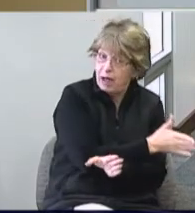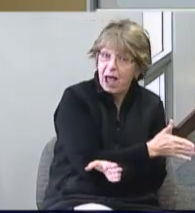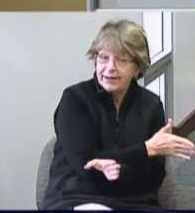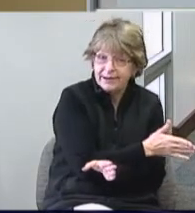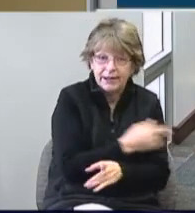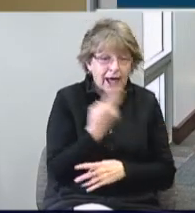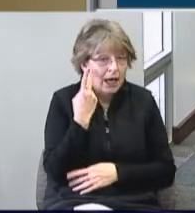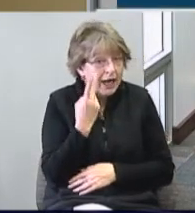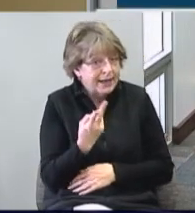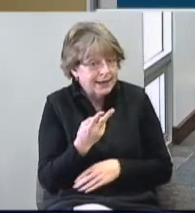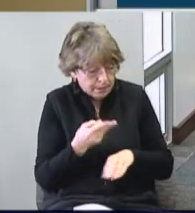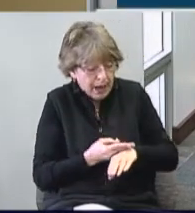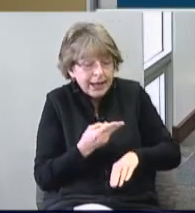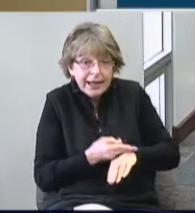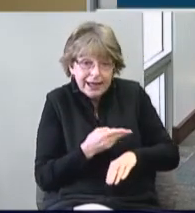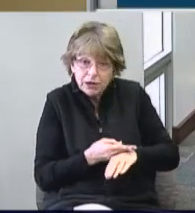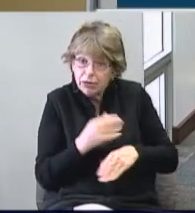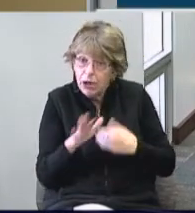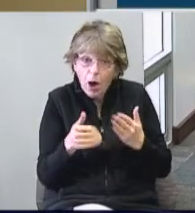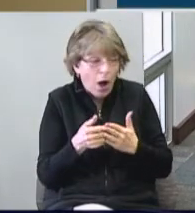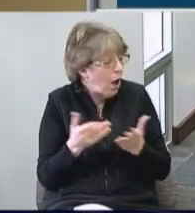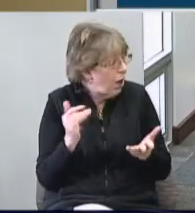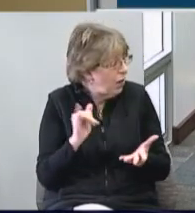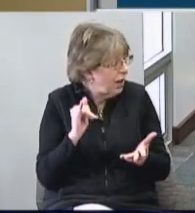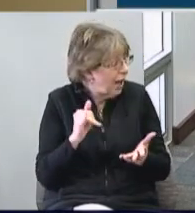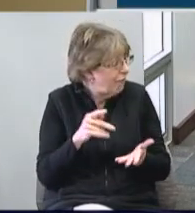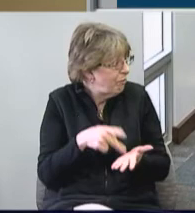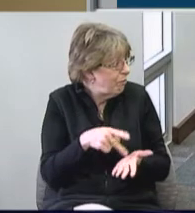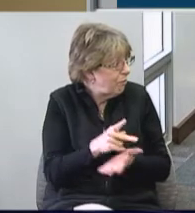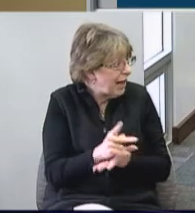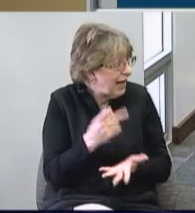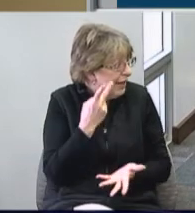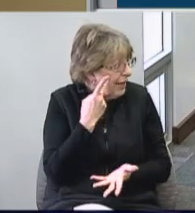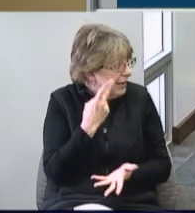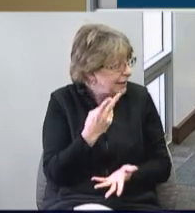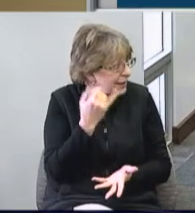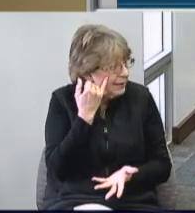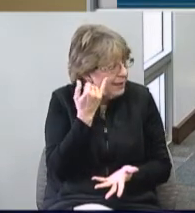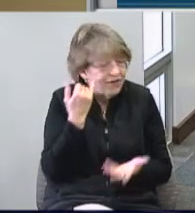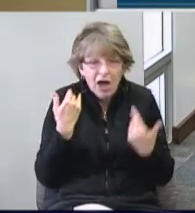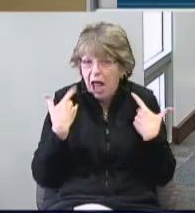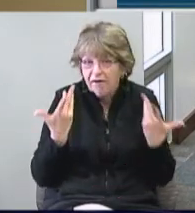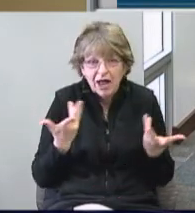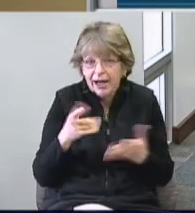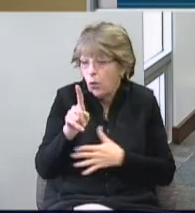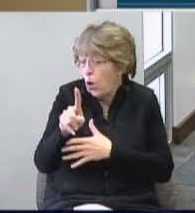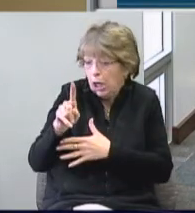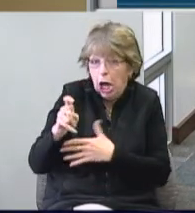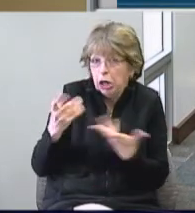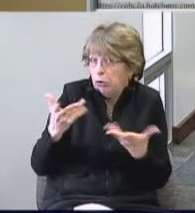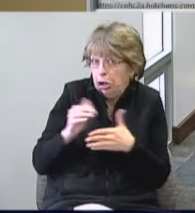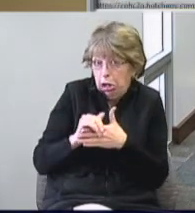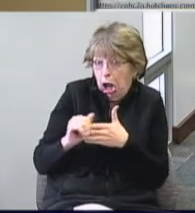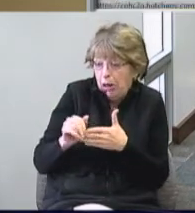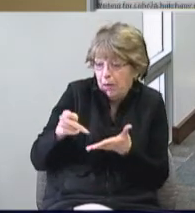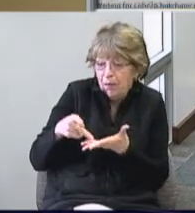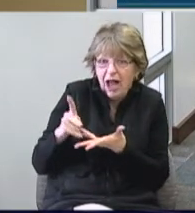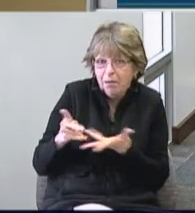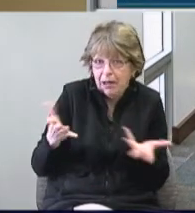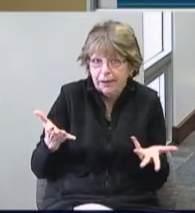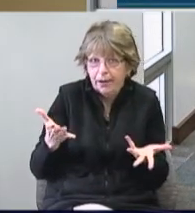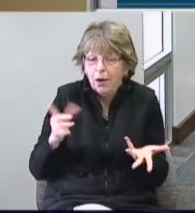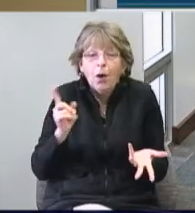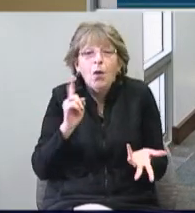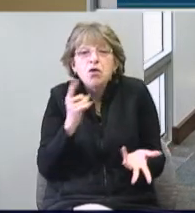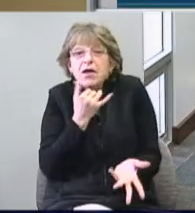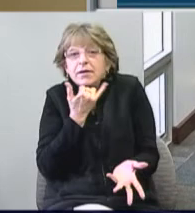see here all the payments that I've made and kind of see if I've got $100 went out here or something went wrong. I can go in here and